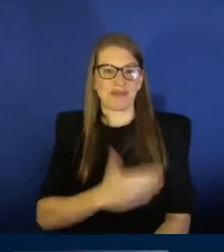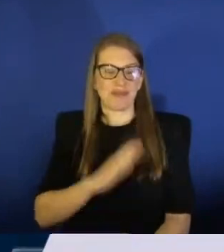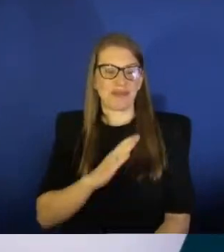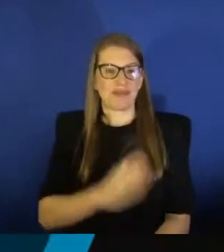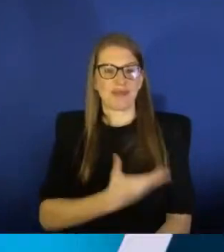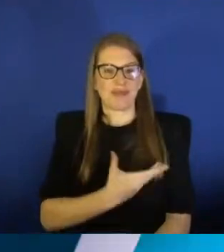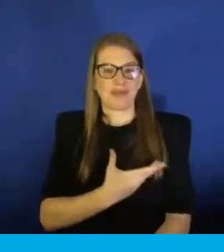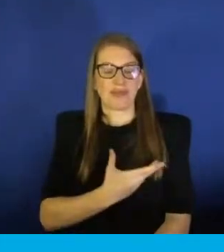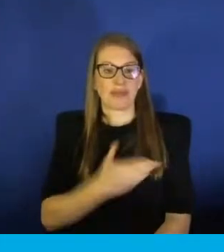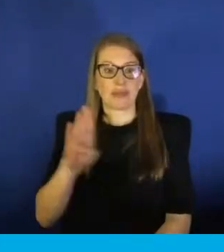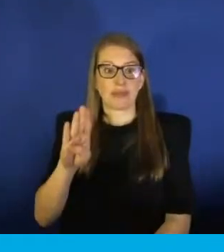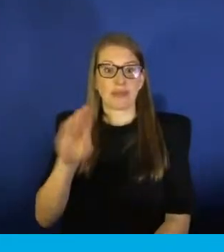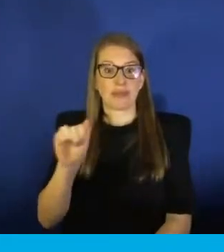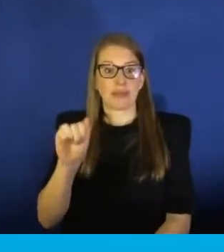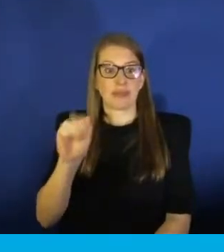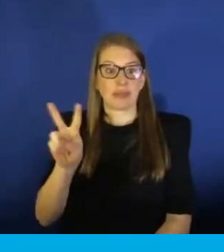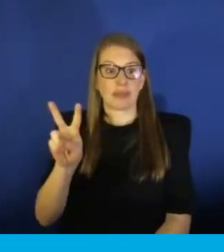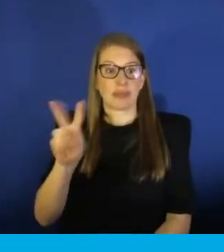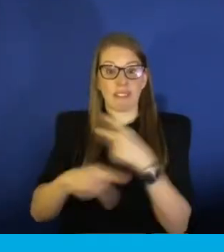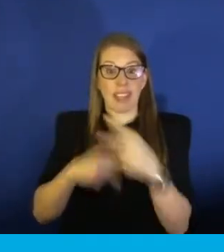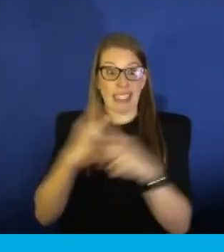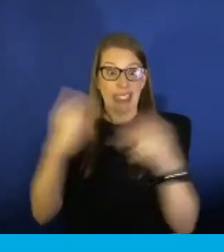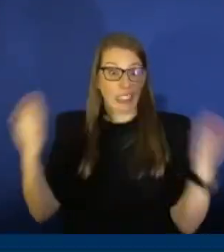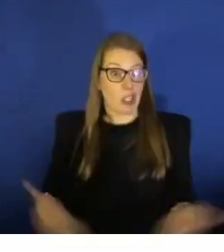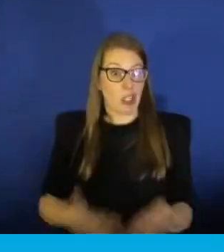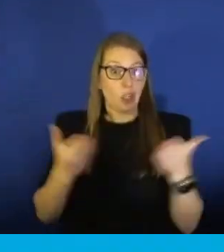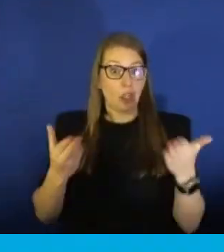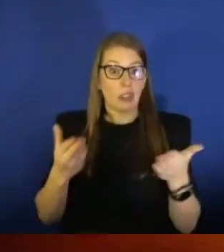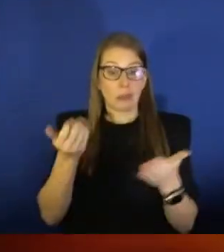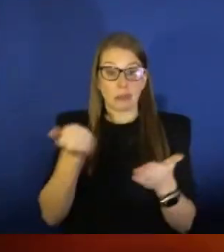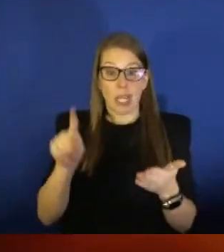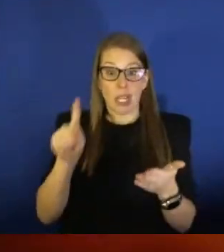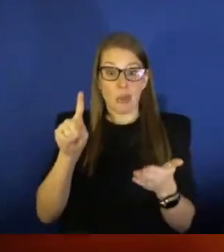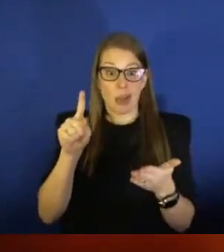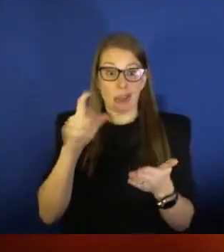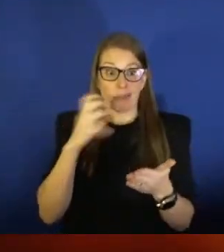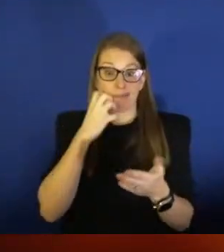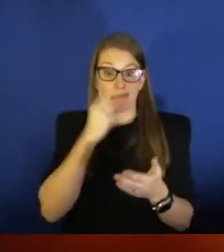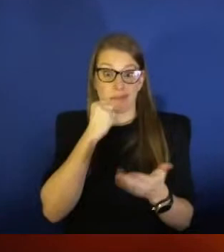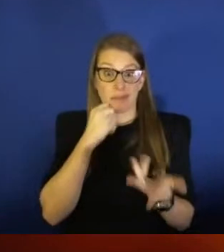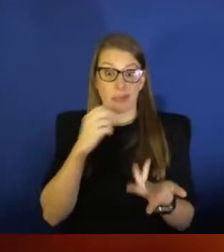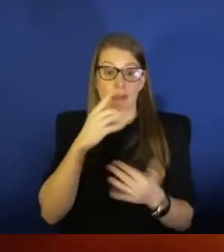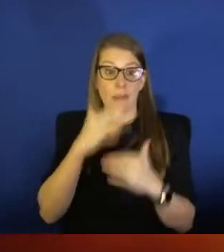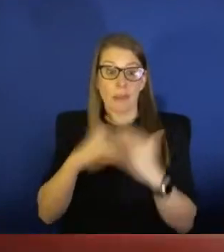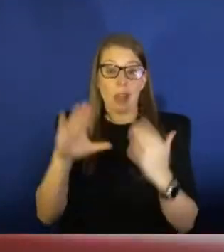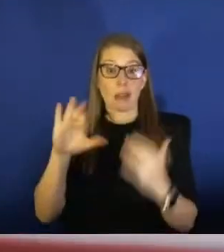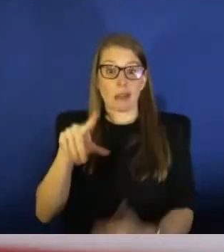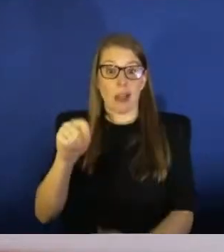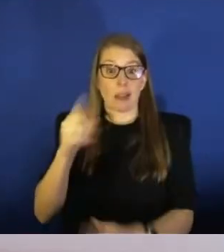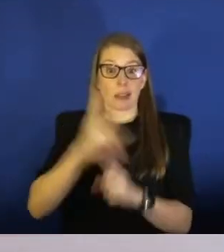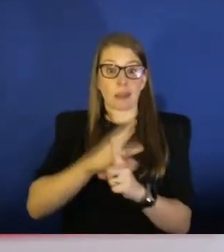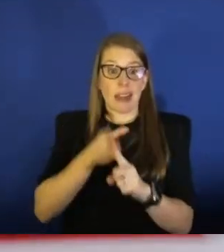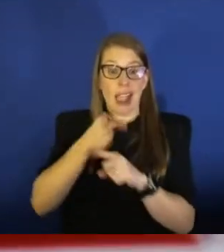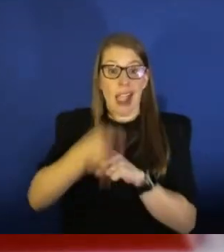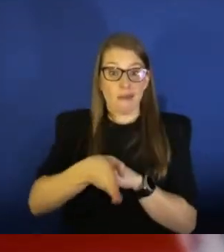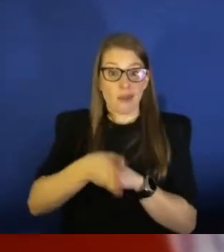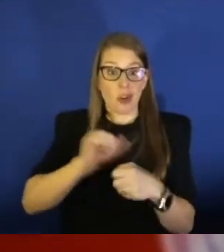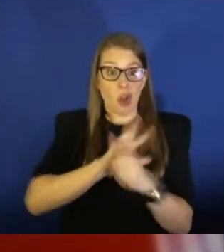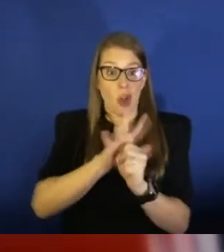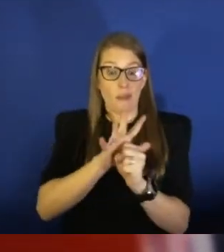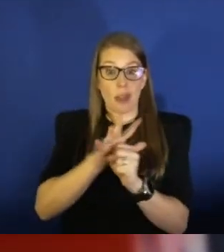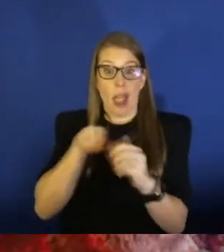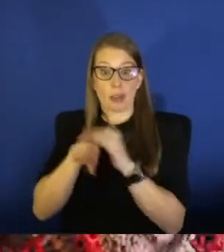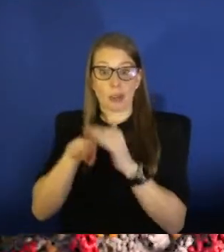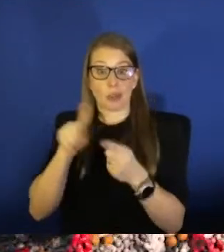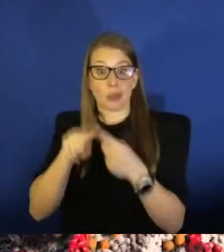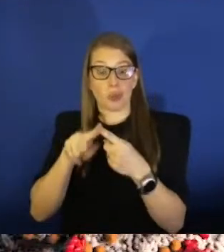The BA.2 variant is here, but does anyone care? Blood clots 6 months after COVID. Access to COVID drugs. Join us